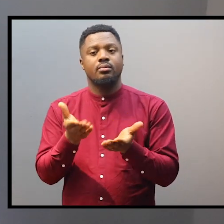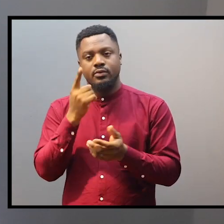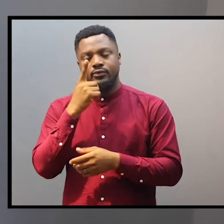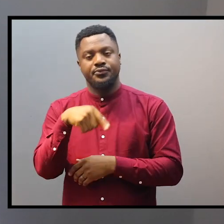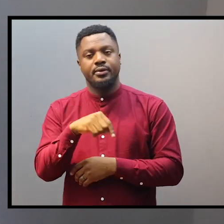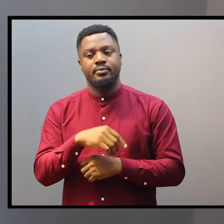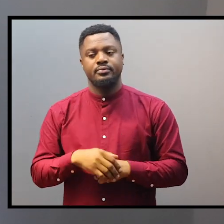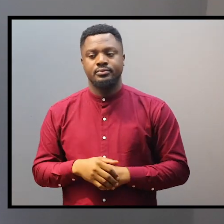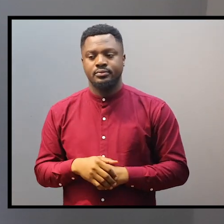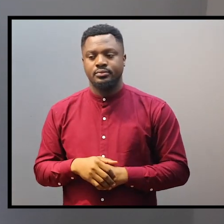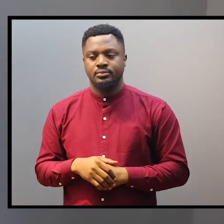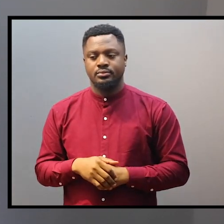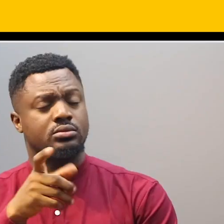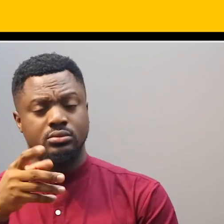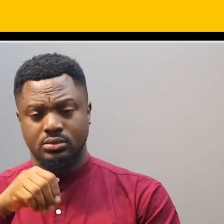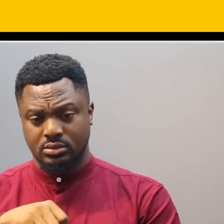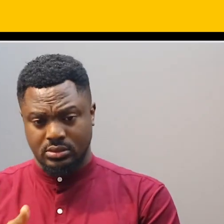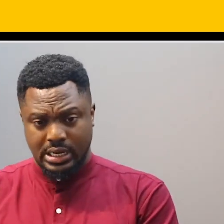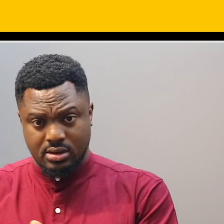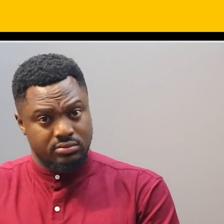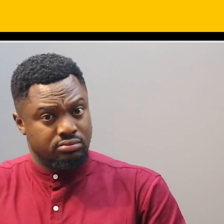resources available for them.